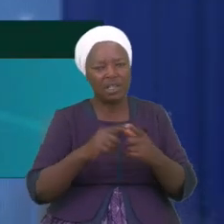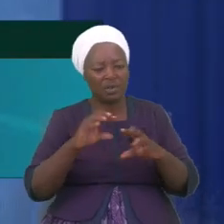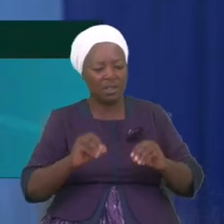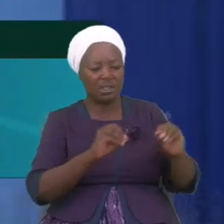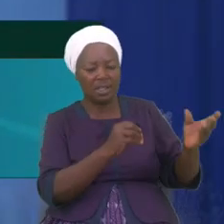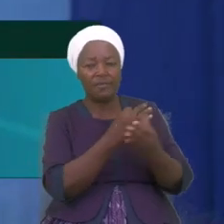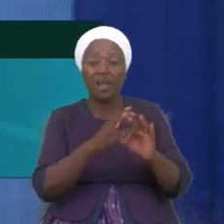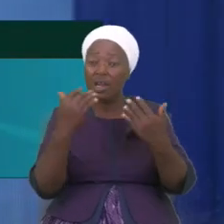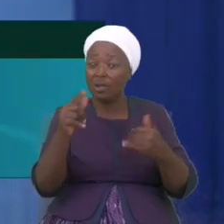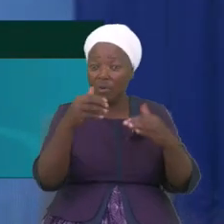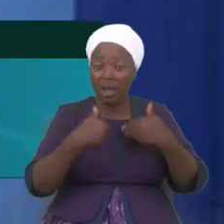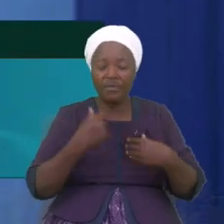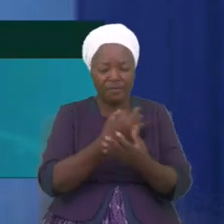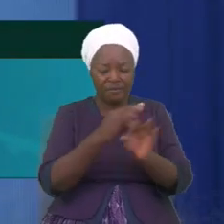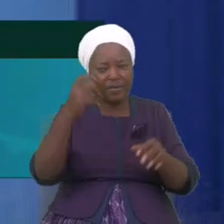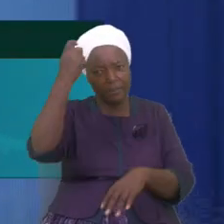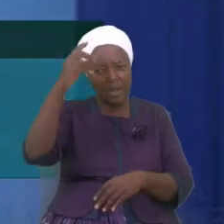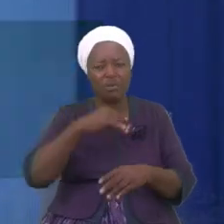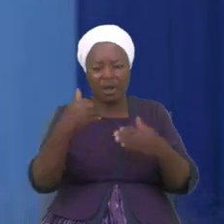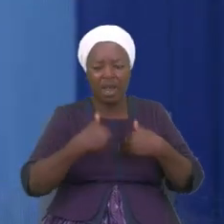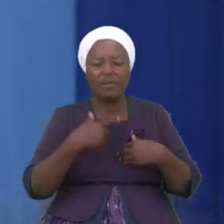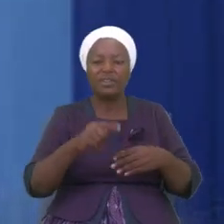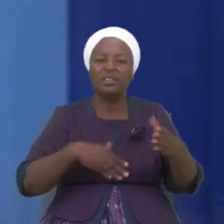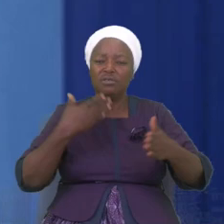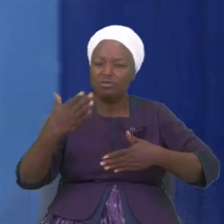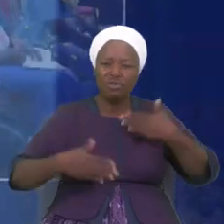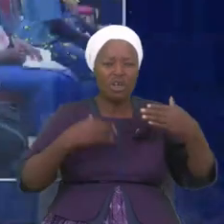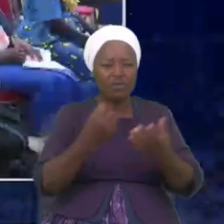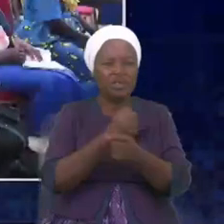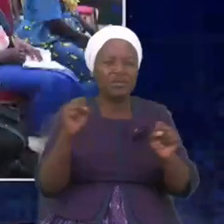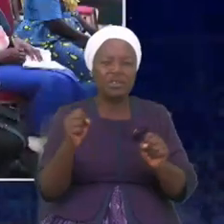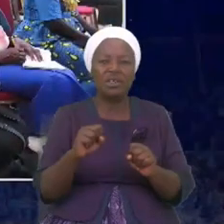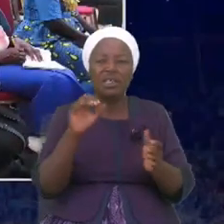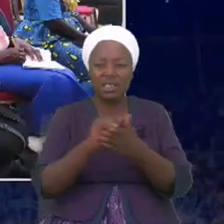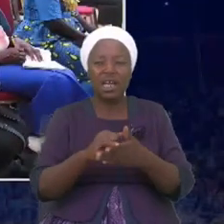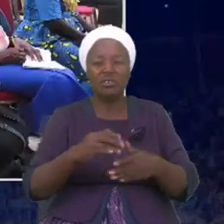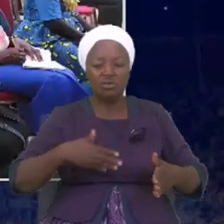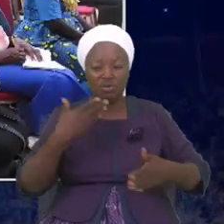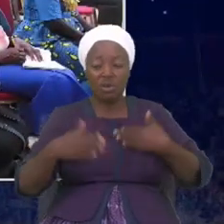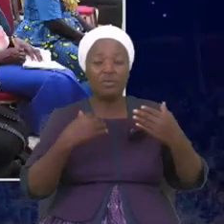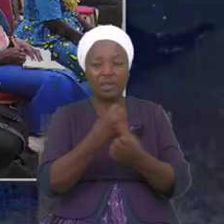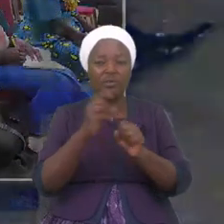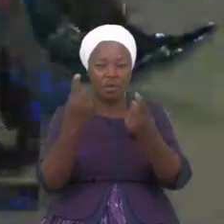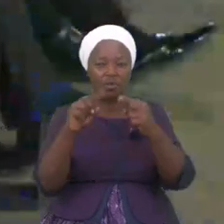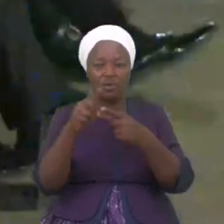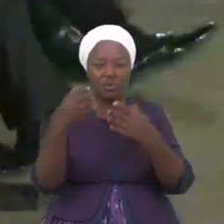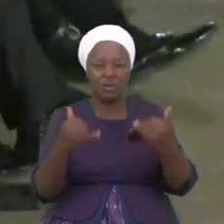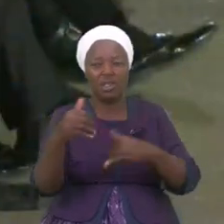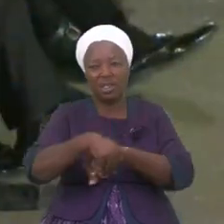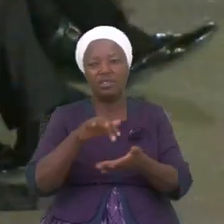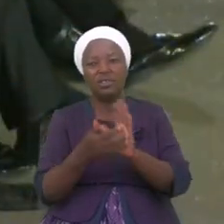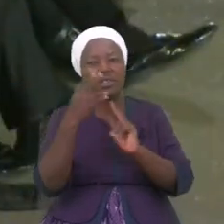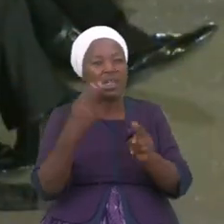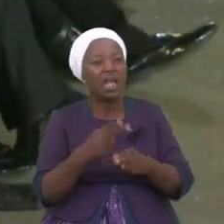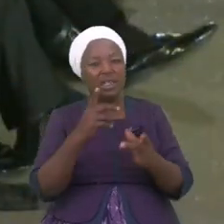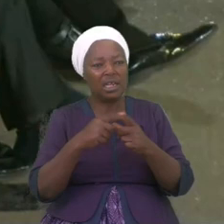you have a free mind. You have the joy of salvation. That joy of salvation is coming to you today. And then it says,